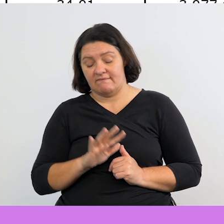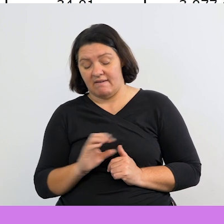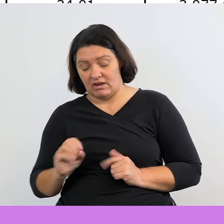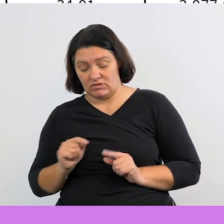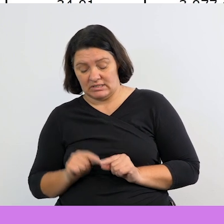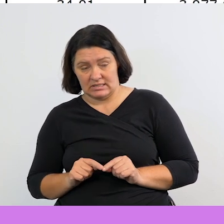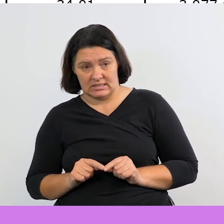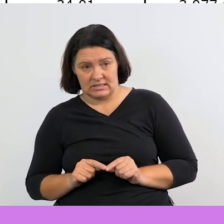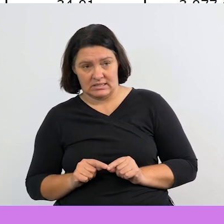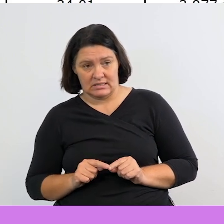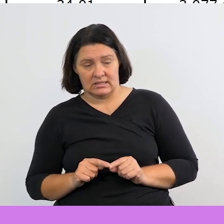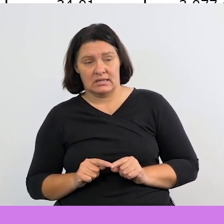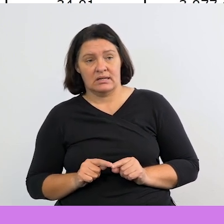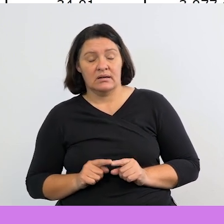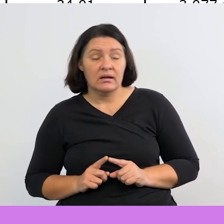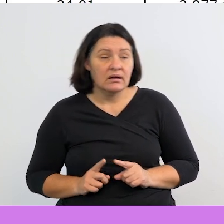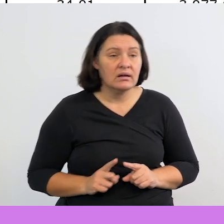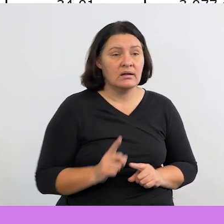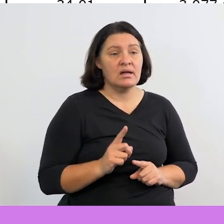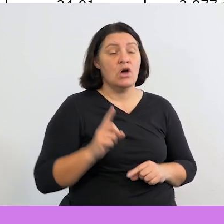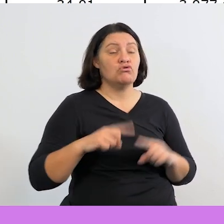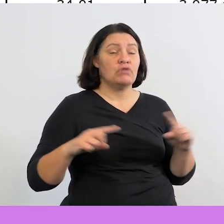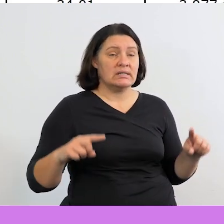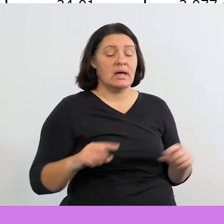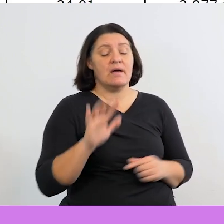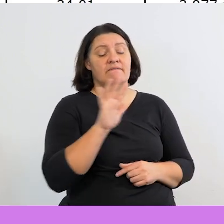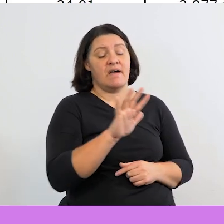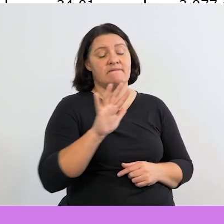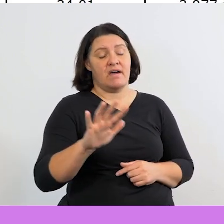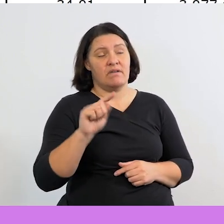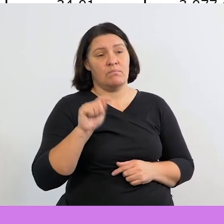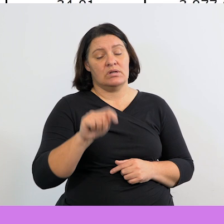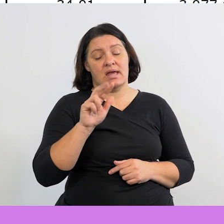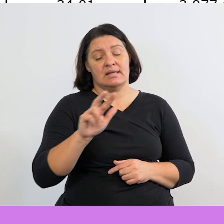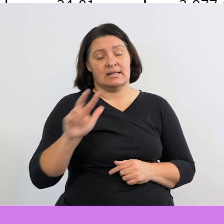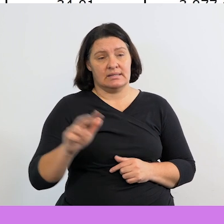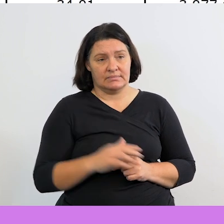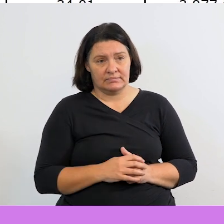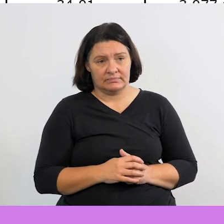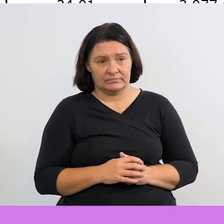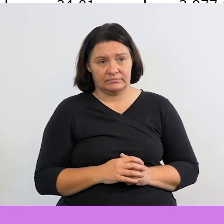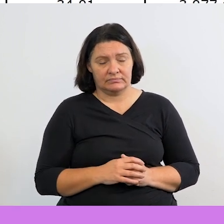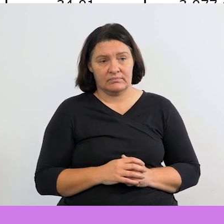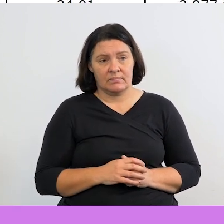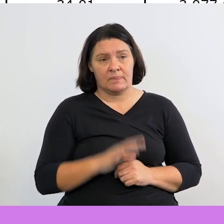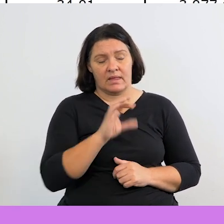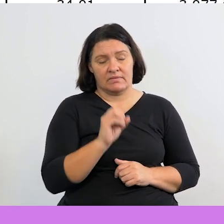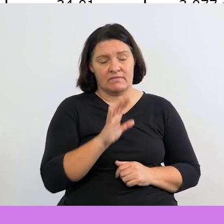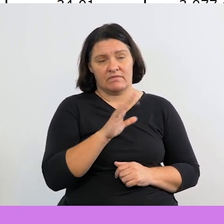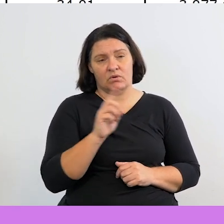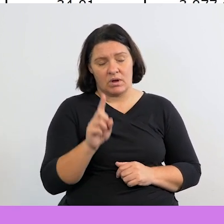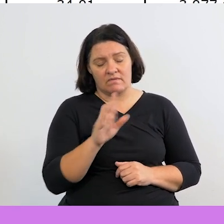here 500, which is here, and the income replacement rate should be 55.88. So there's